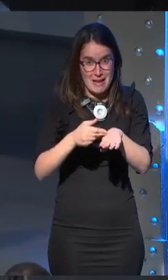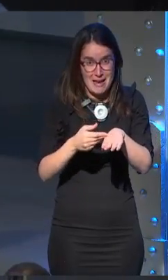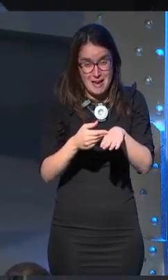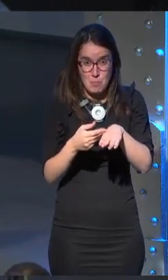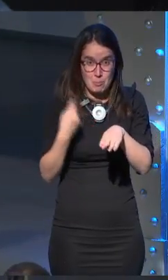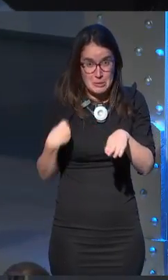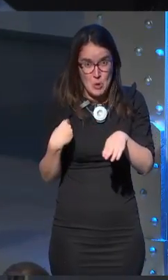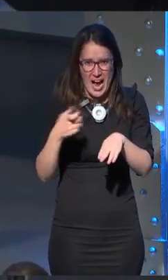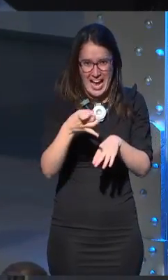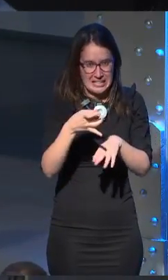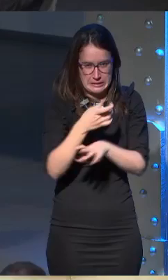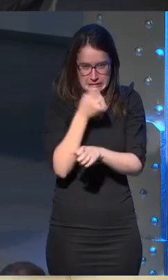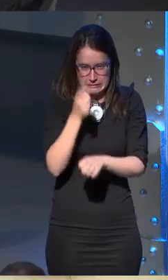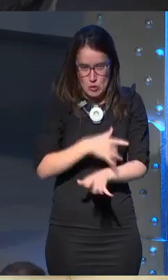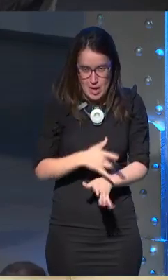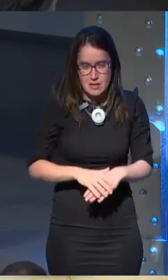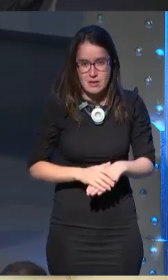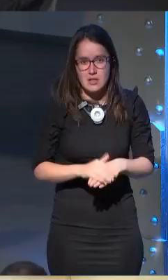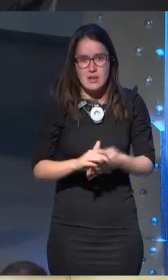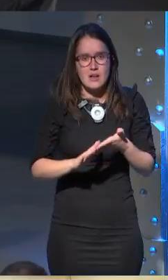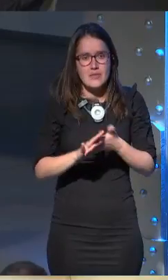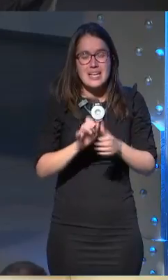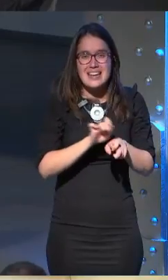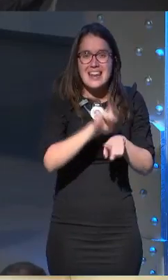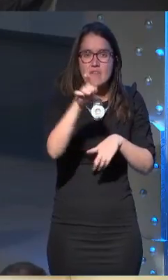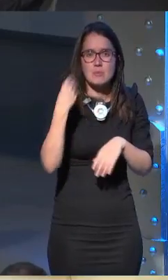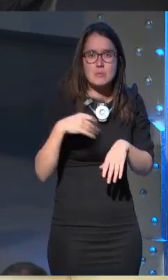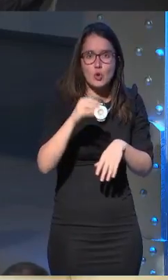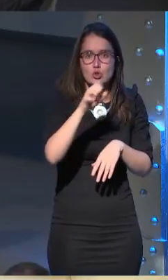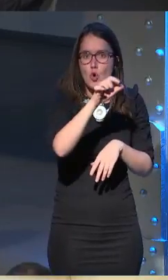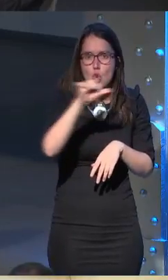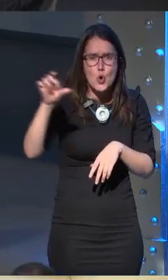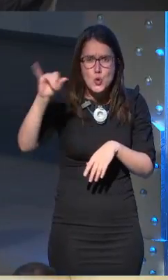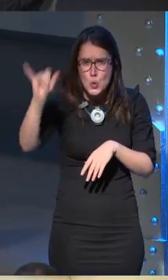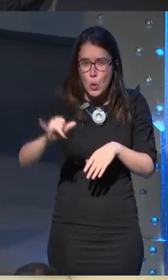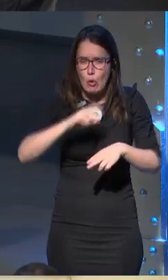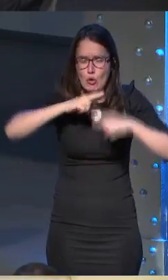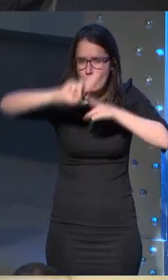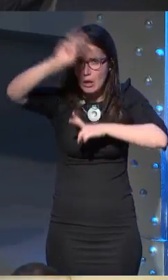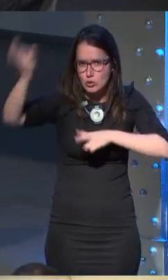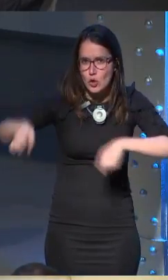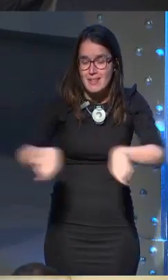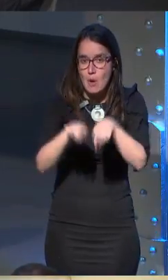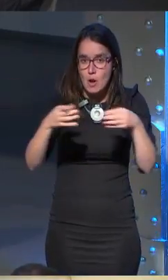Lo que sí es cierto es que antes de entrar. One thing that's true is that before entering Soyuz or any